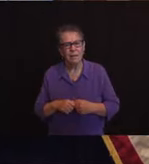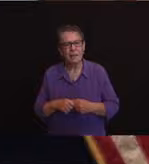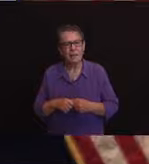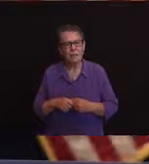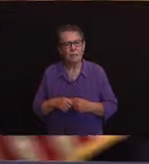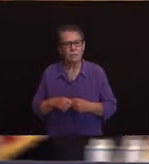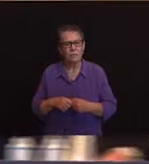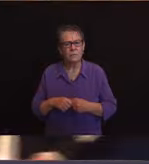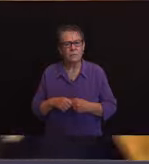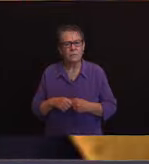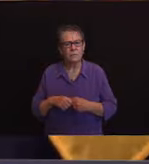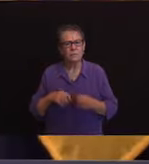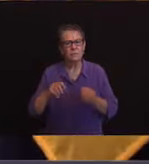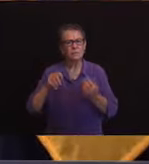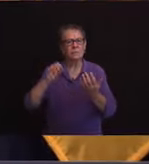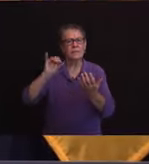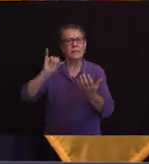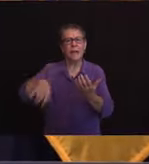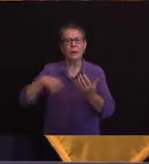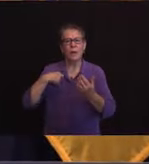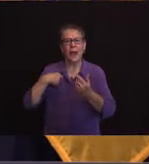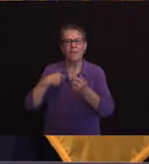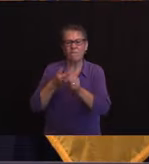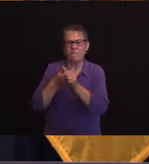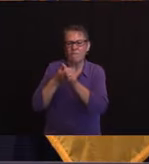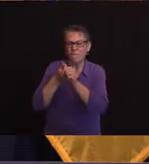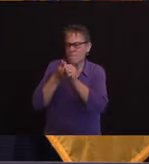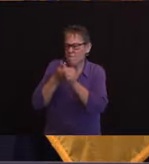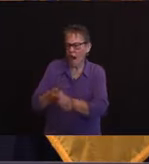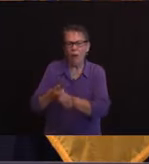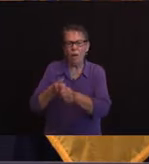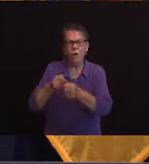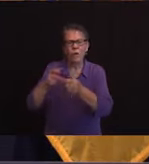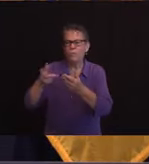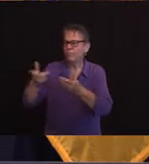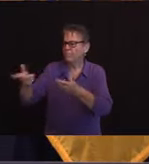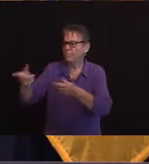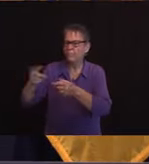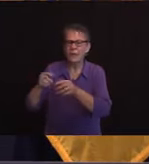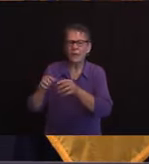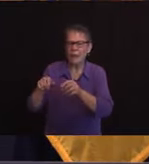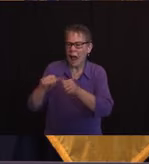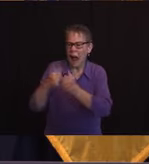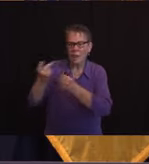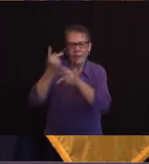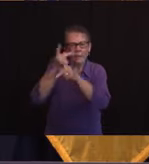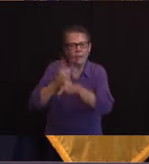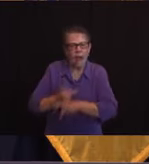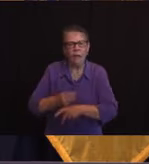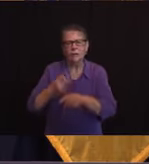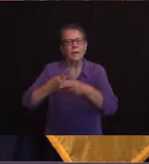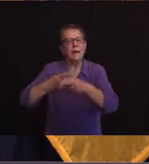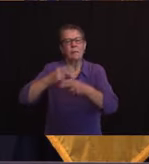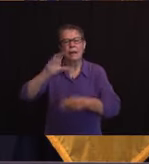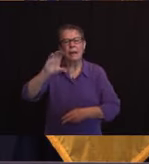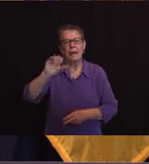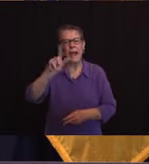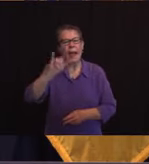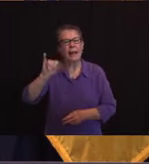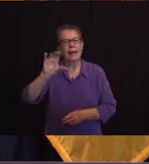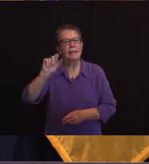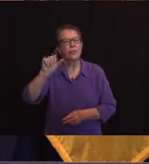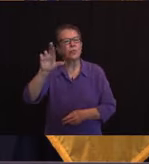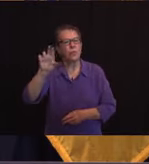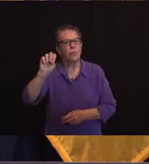Anything more? One unfinished item is any more, I think your first question was any more color on the variant testing. How's